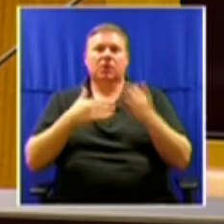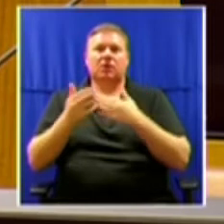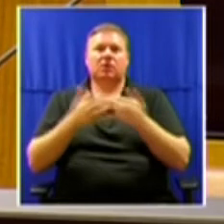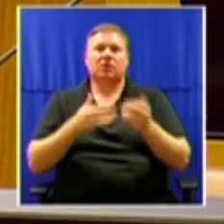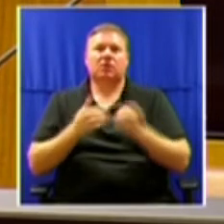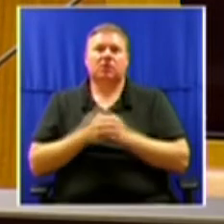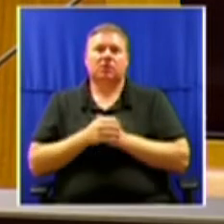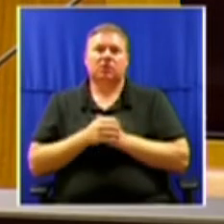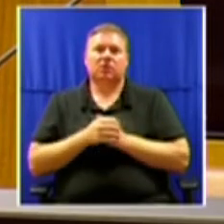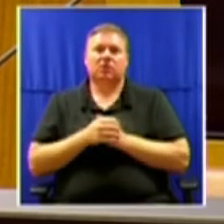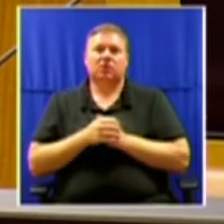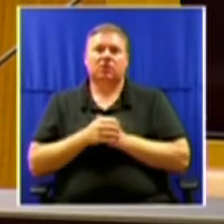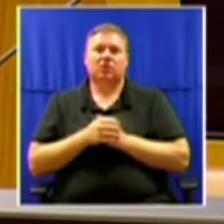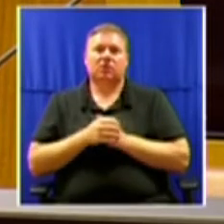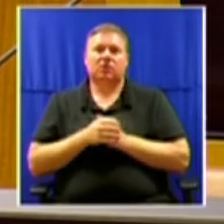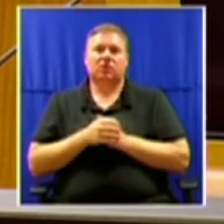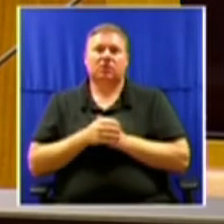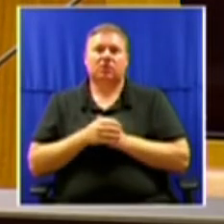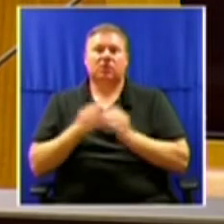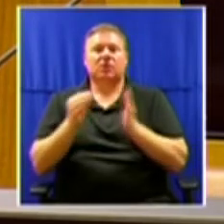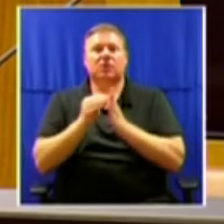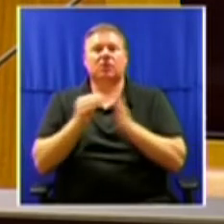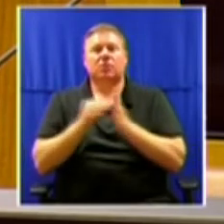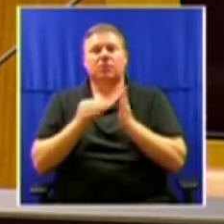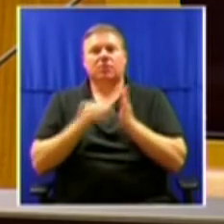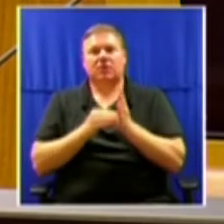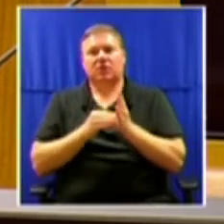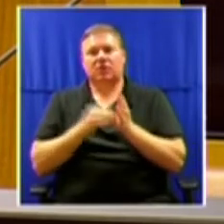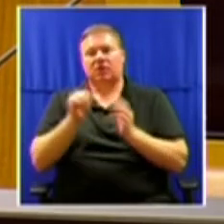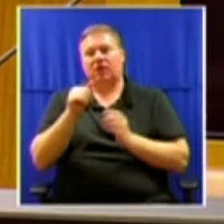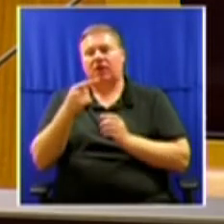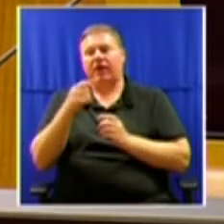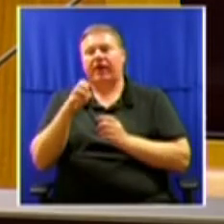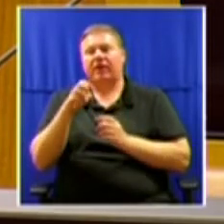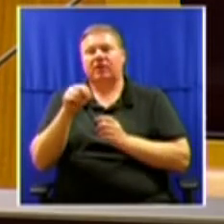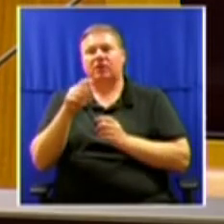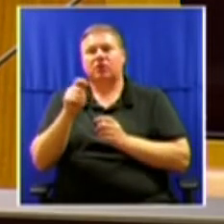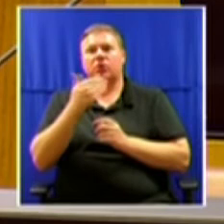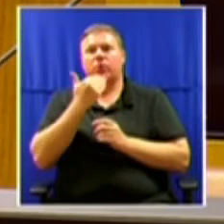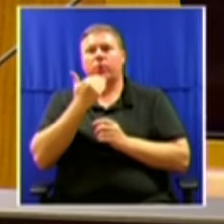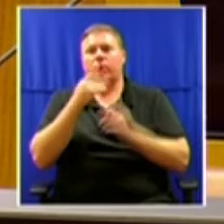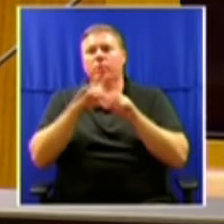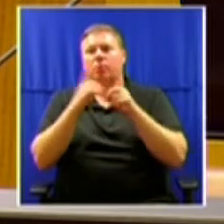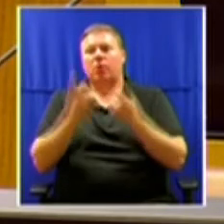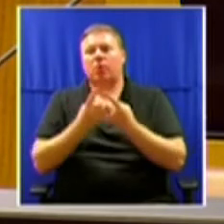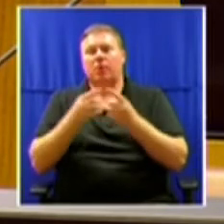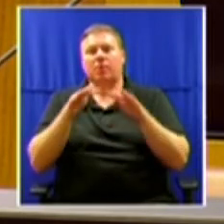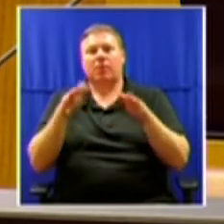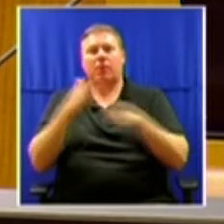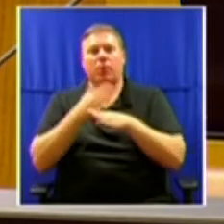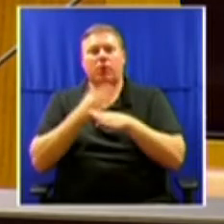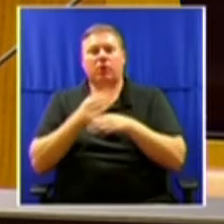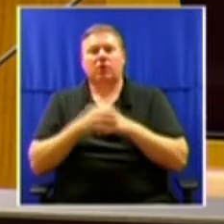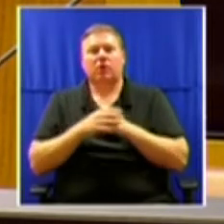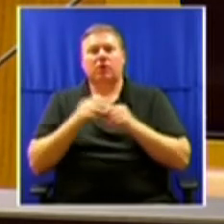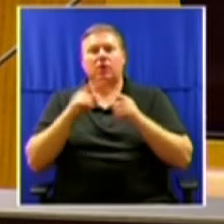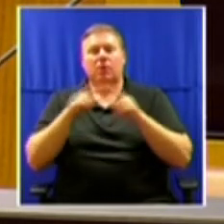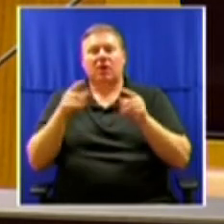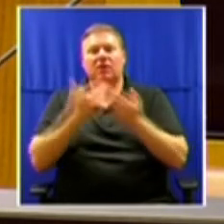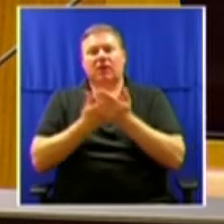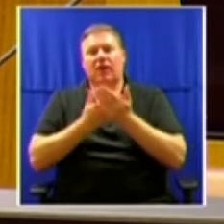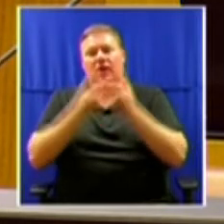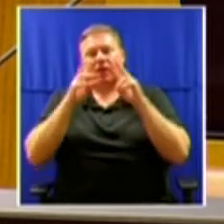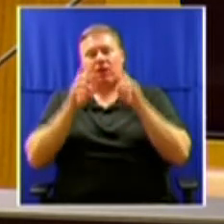is still the implementing agent, the Department of Public Works. We are, however, open to further explore